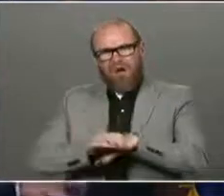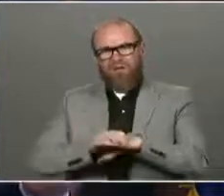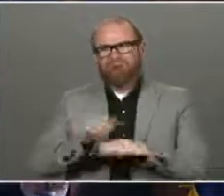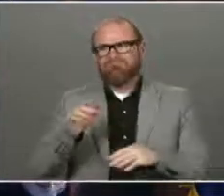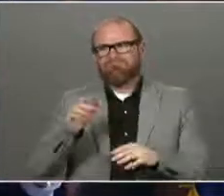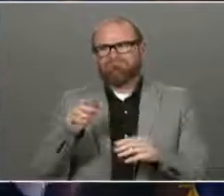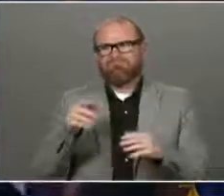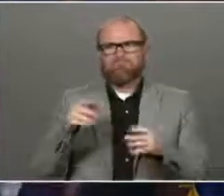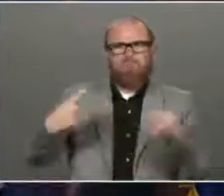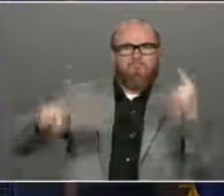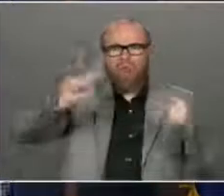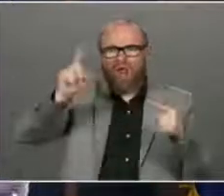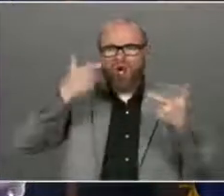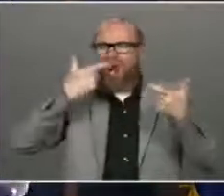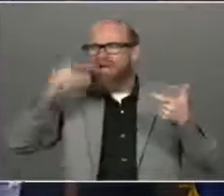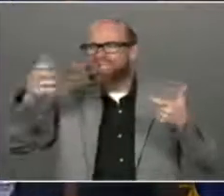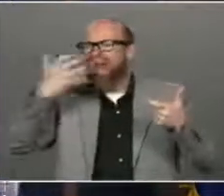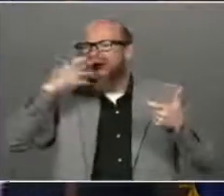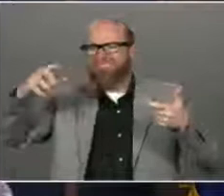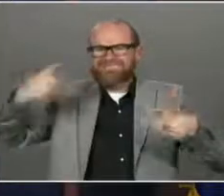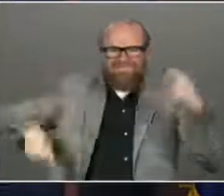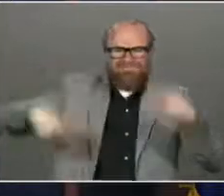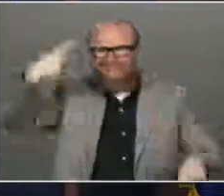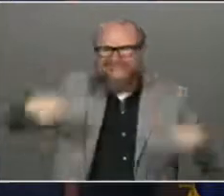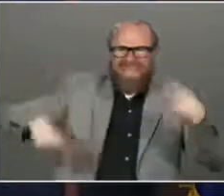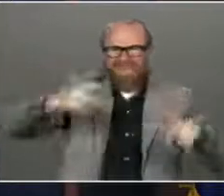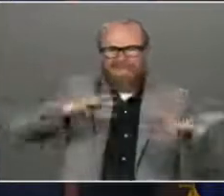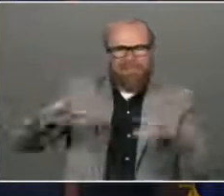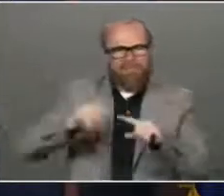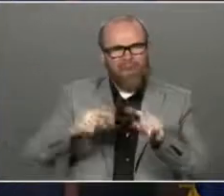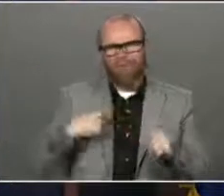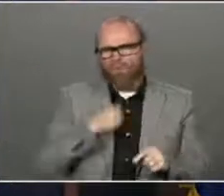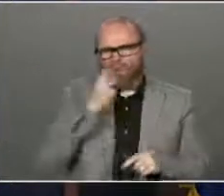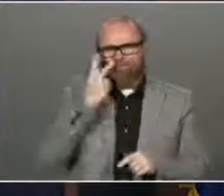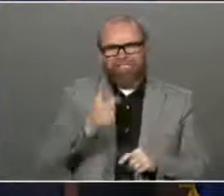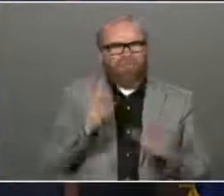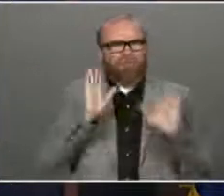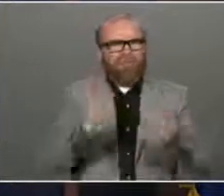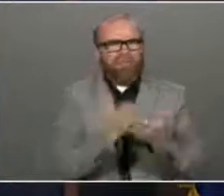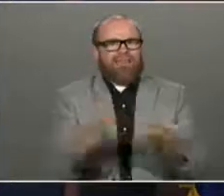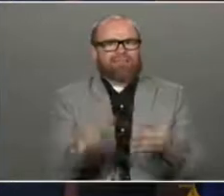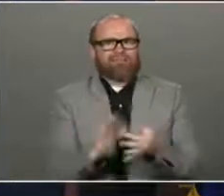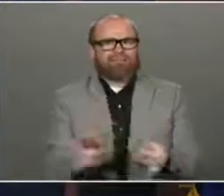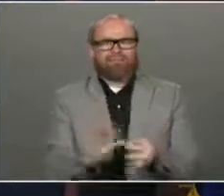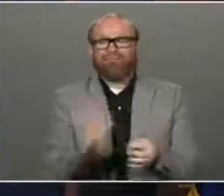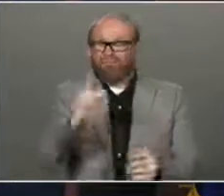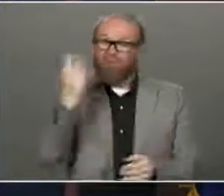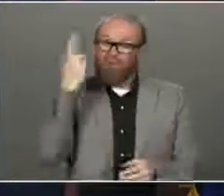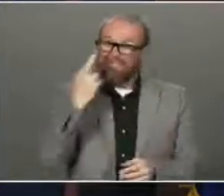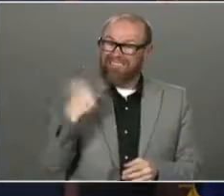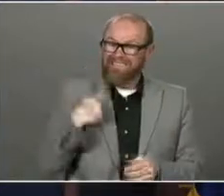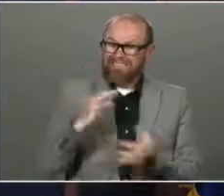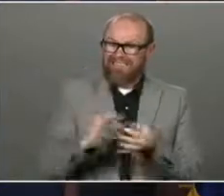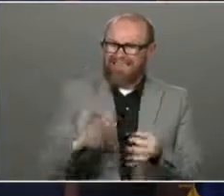and the debates, and we fail to see the good things that are happening all around. The reason I say that, Brian, is that